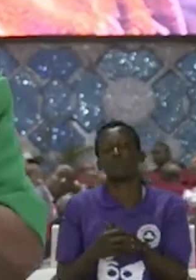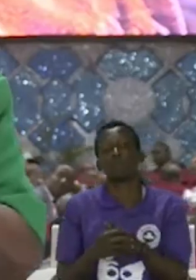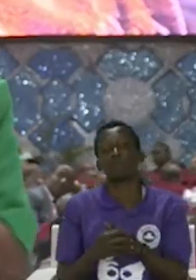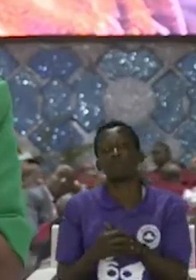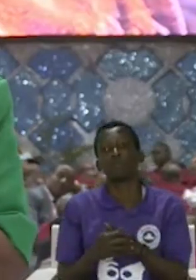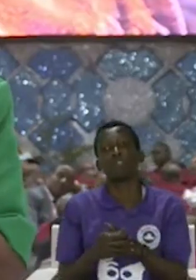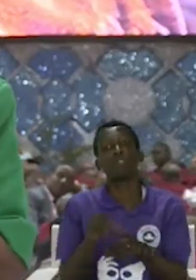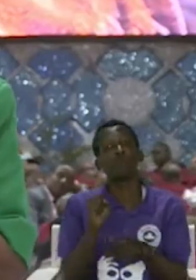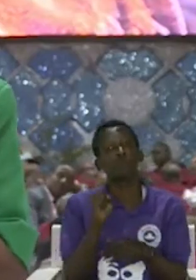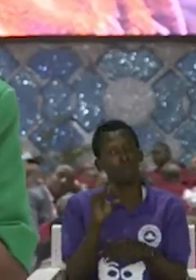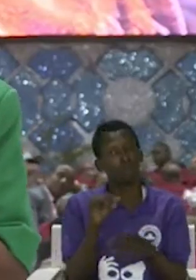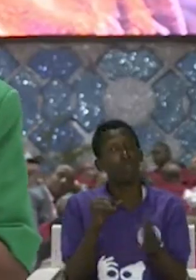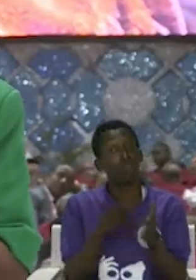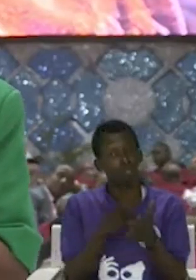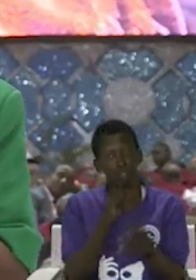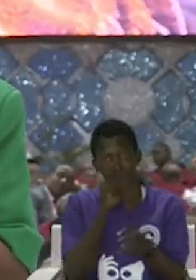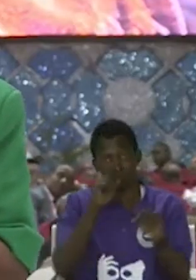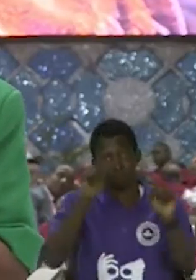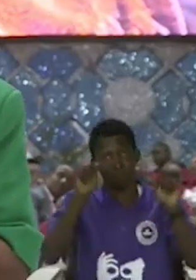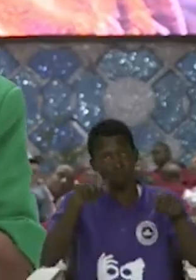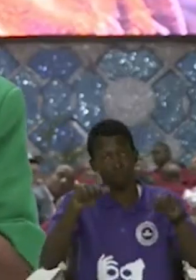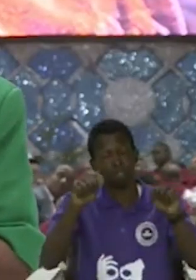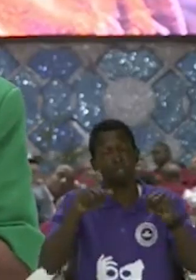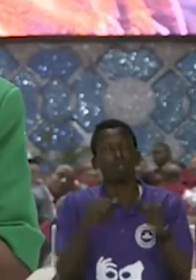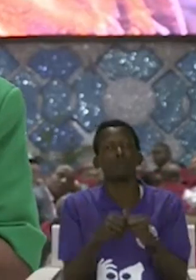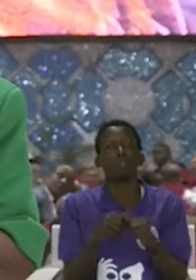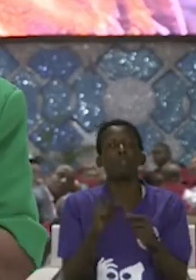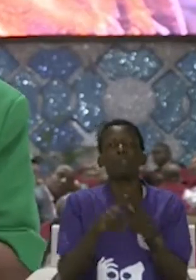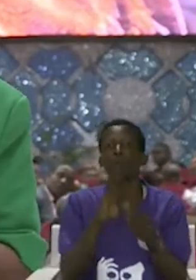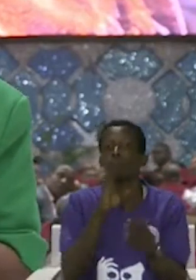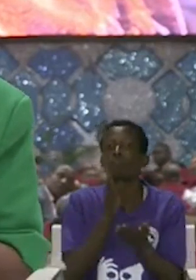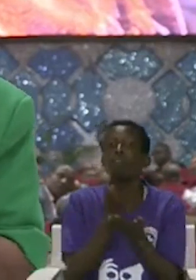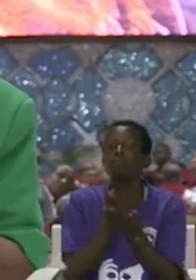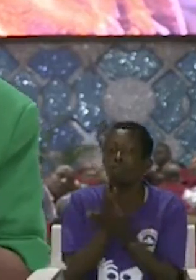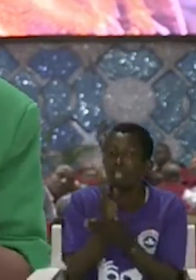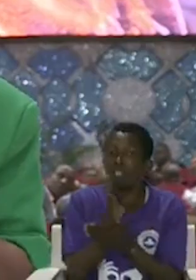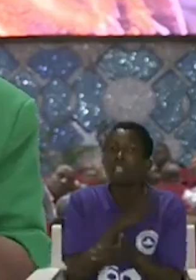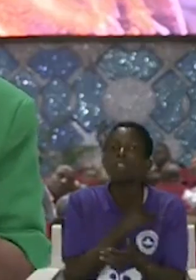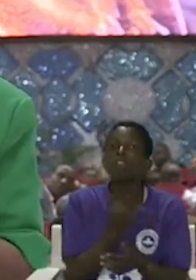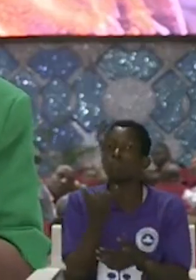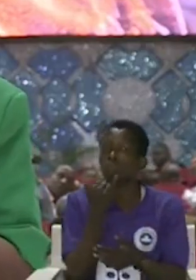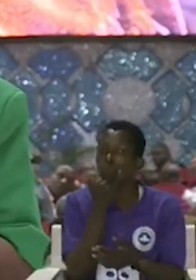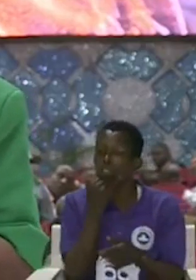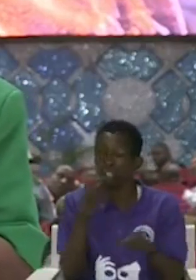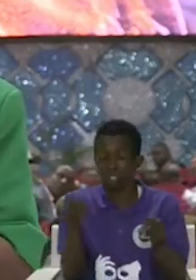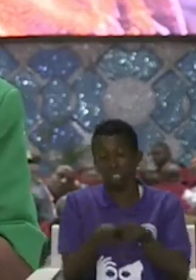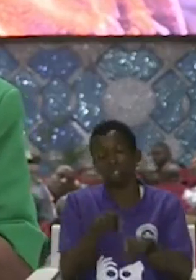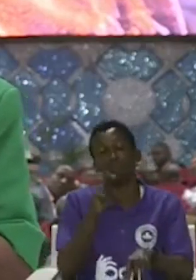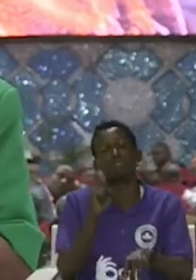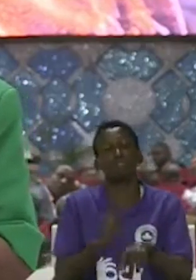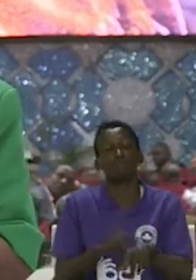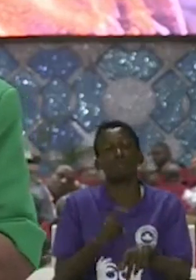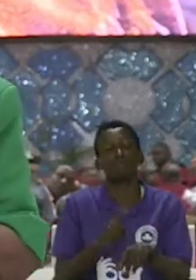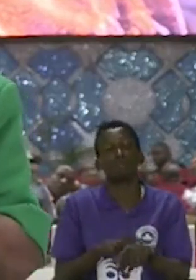So it is possible to be right and wrong at the same time.